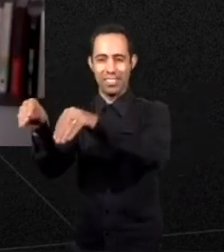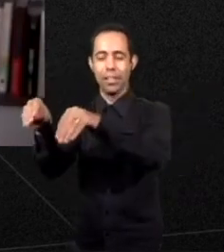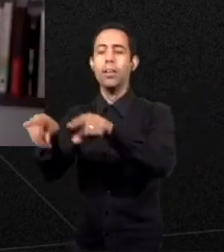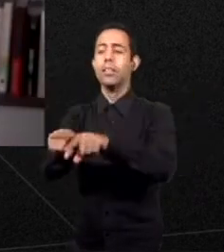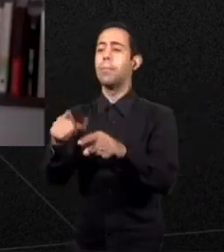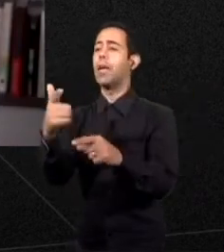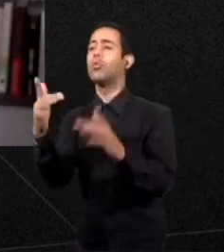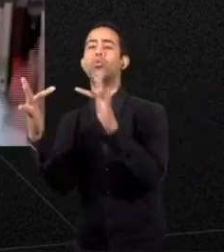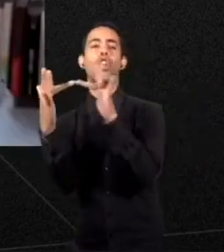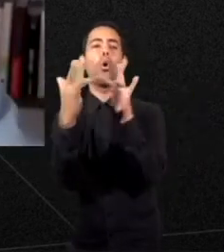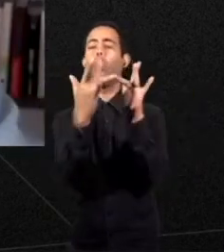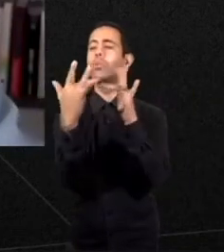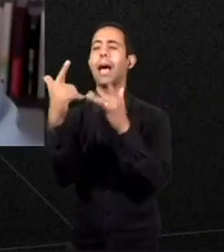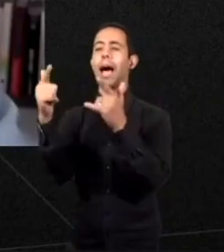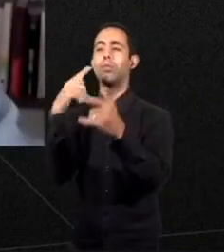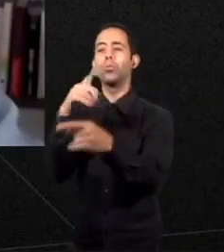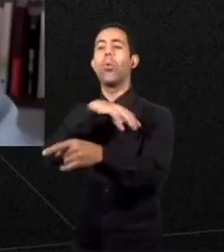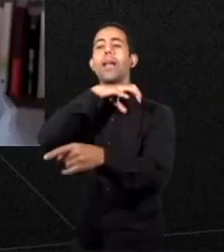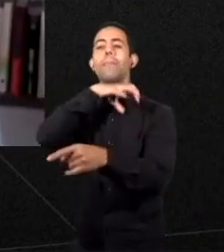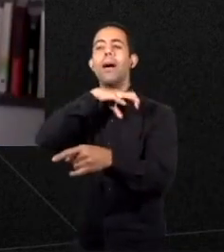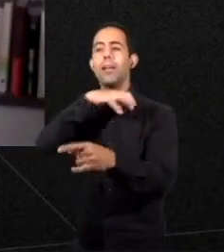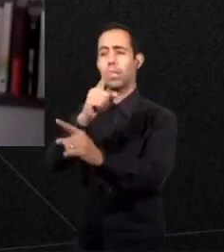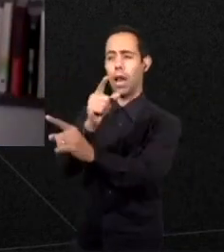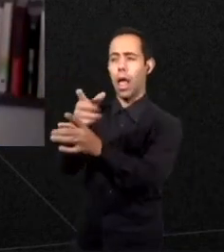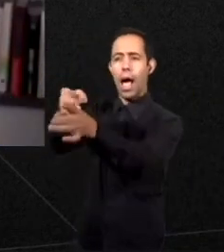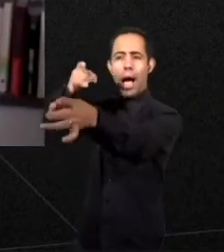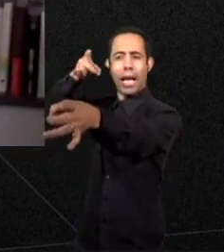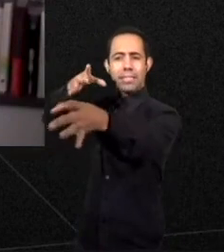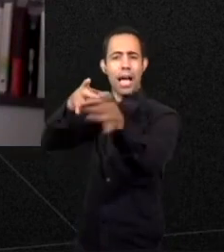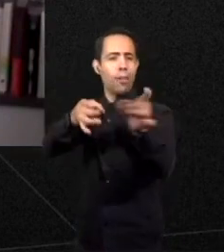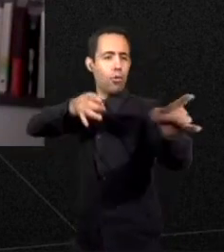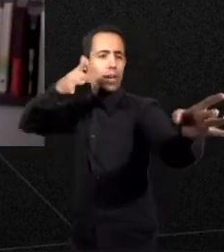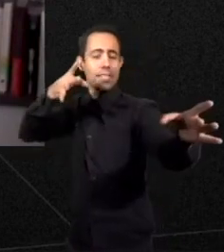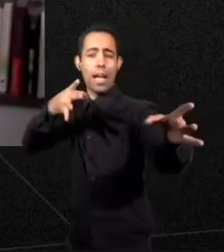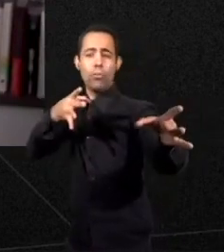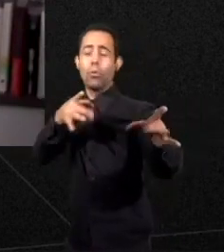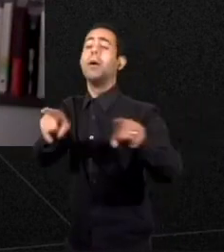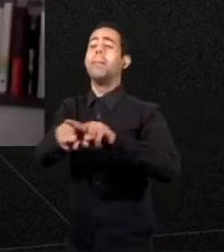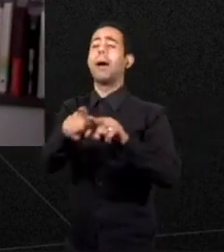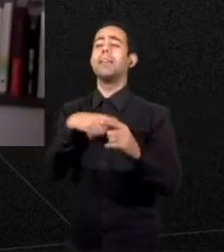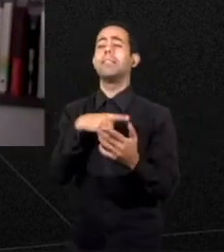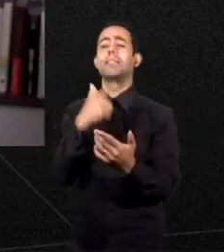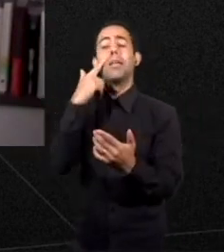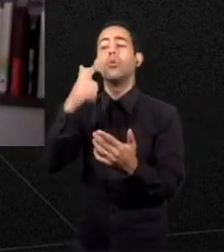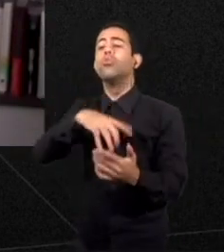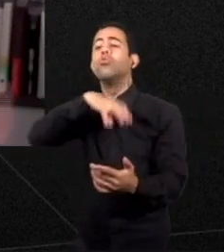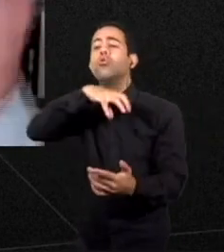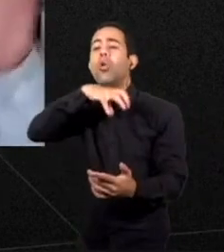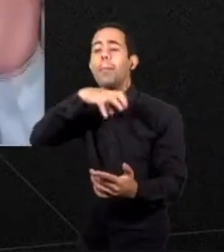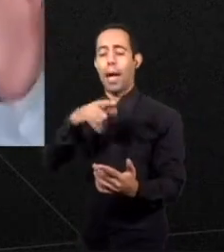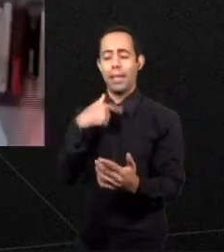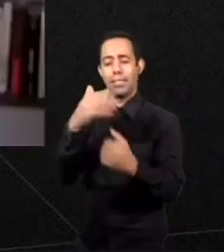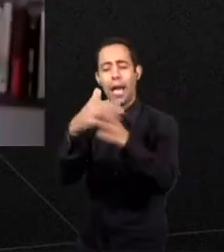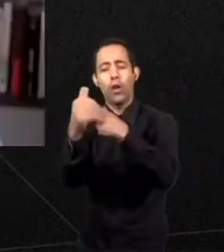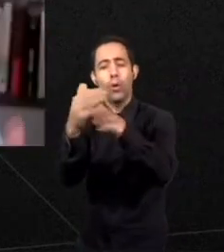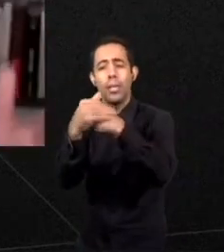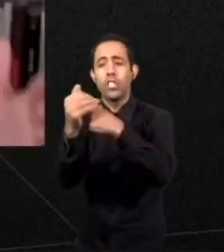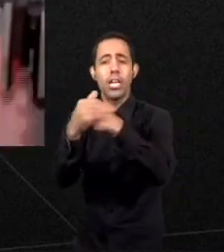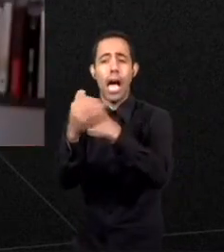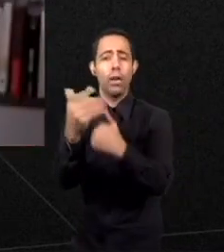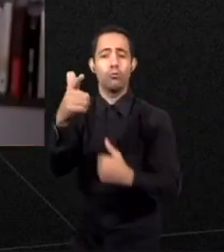with animals. They hunted animals, but they didn't keep animals. They didn't domesticate animals. Now, almost